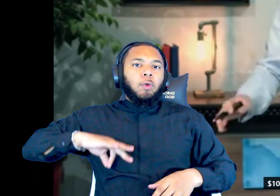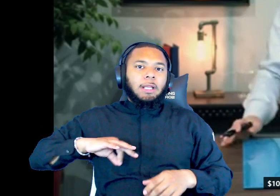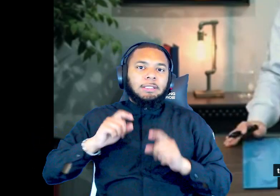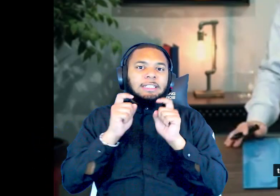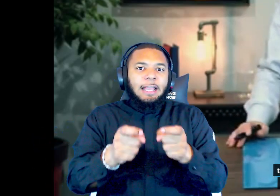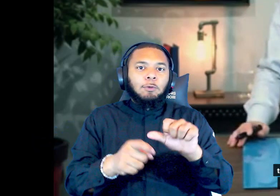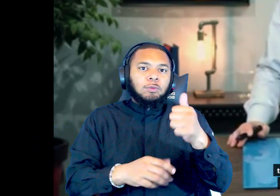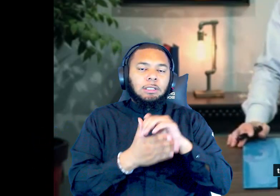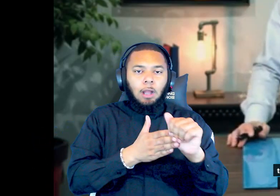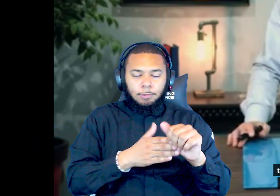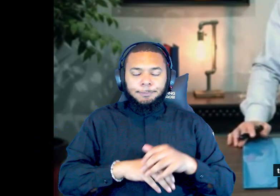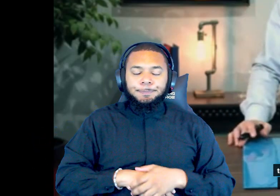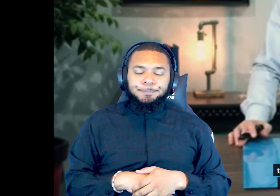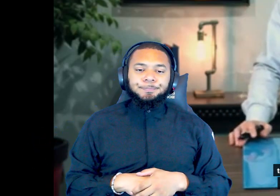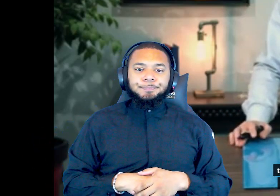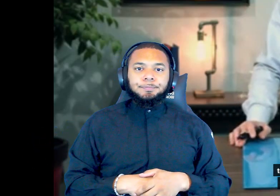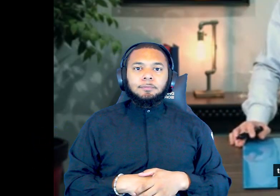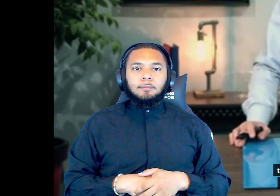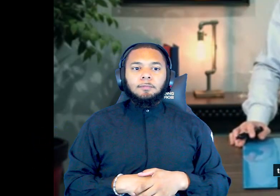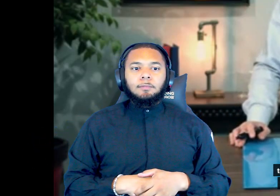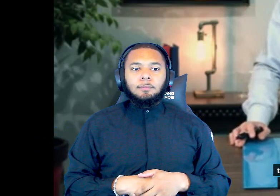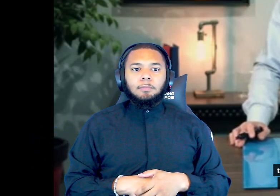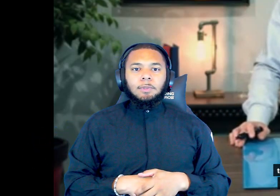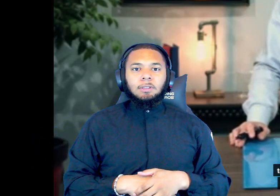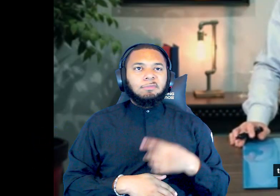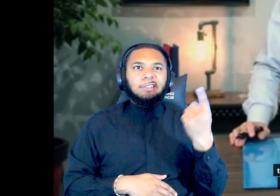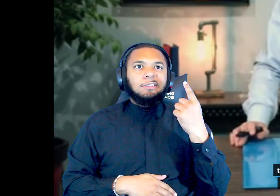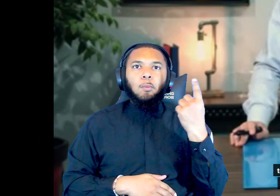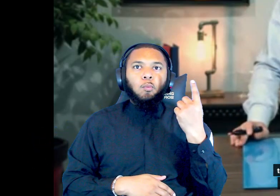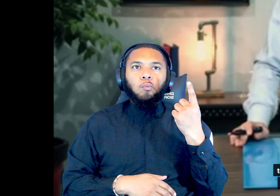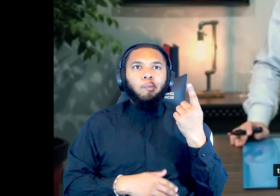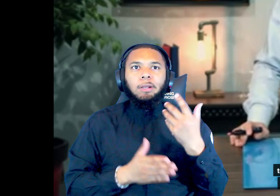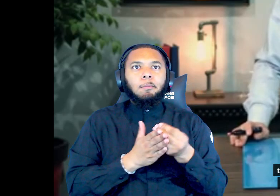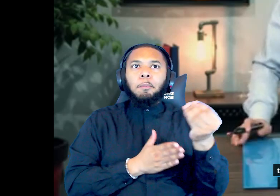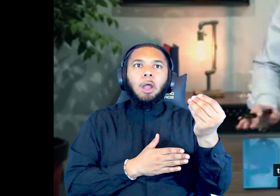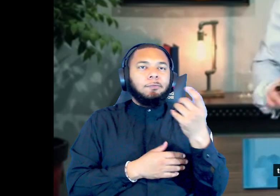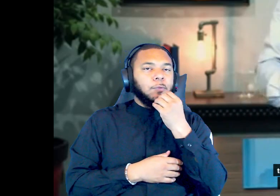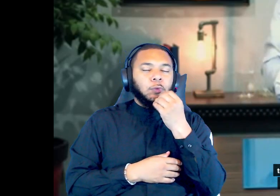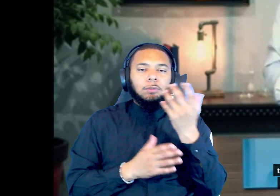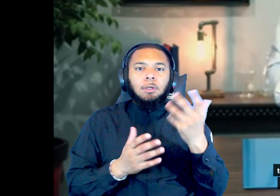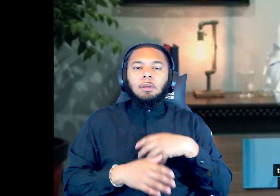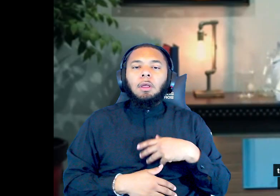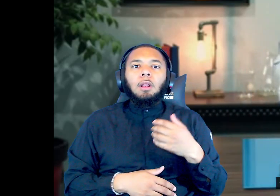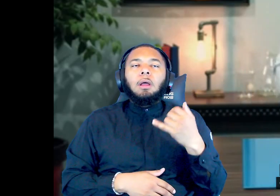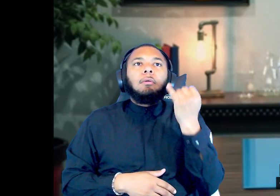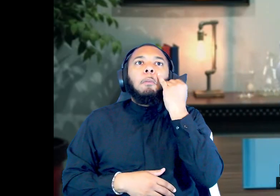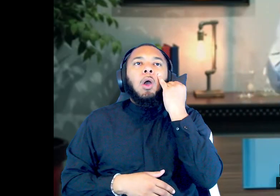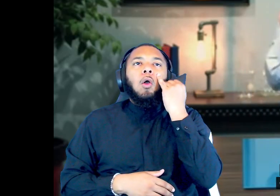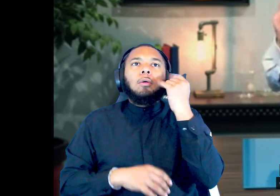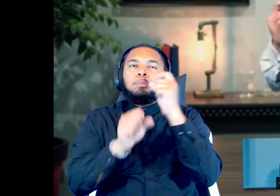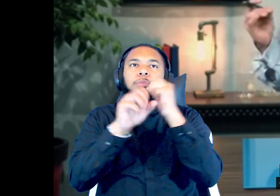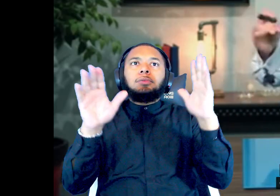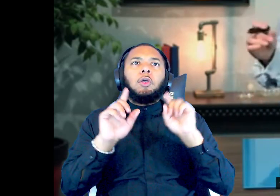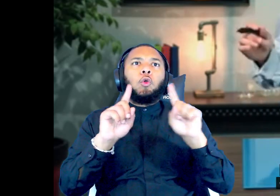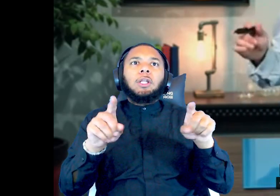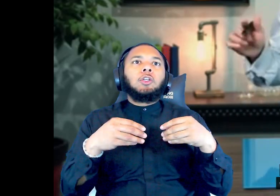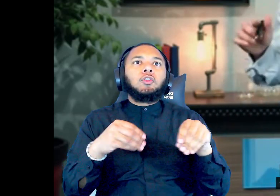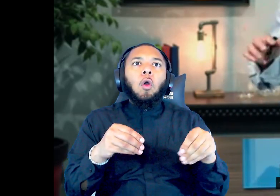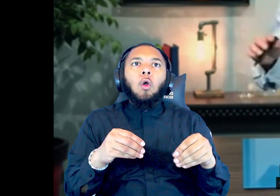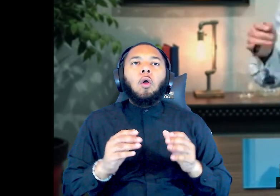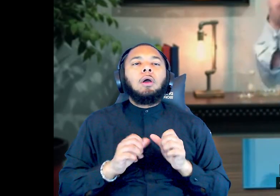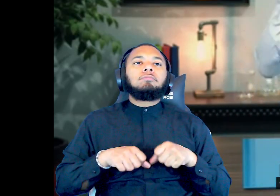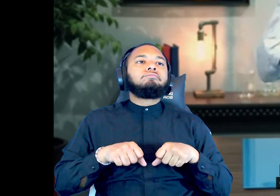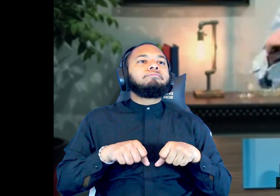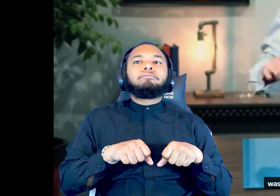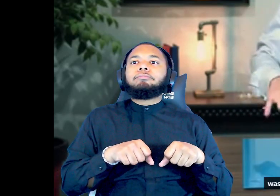went to go buy some groceries with it. You dropped it in the aisle of the grocery store. Someone took it up and then went and spent $10.